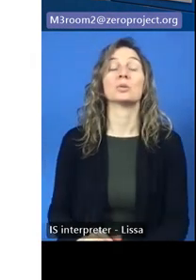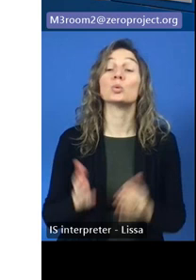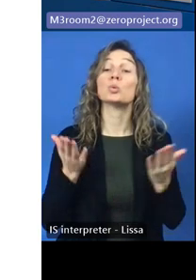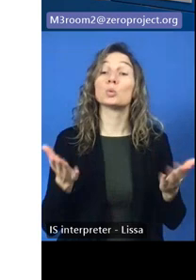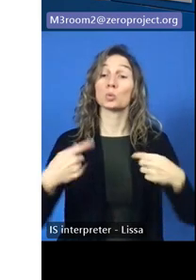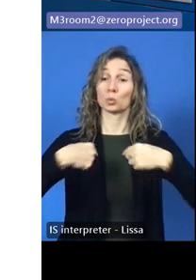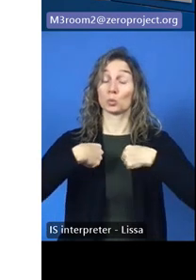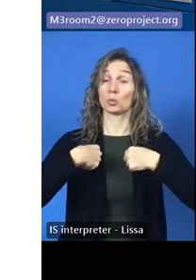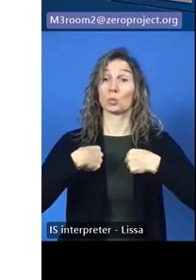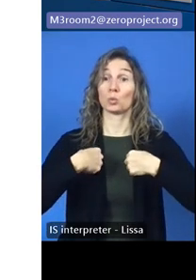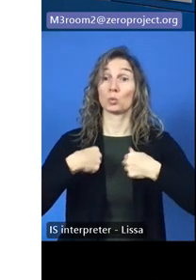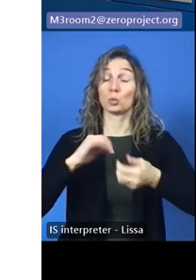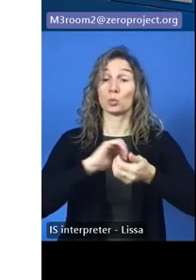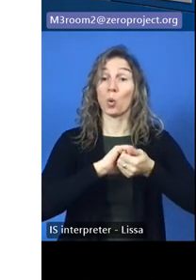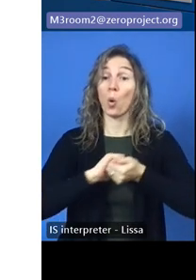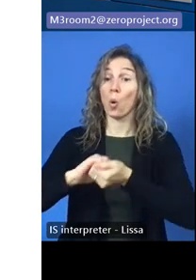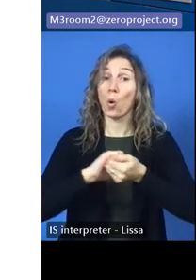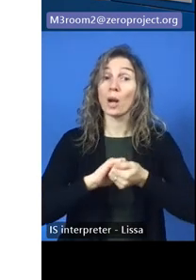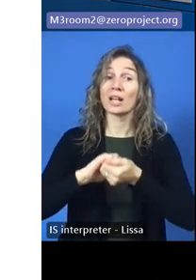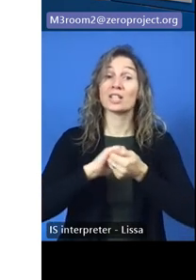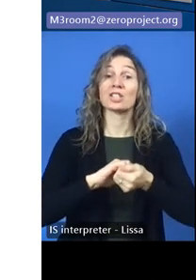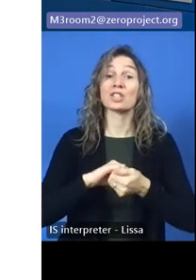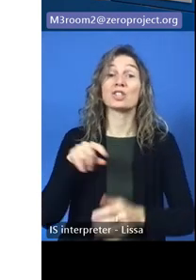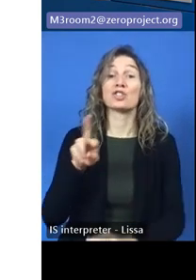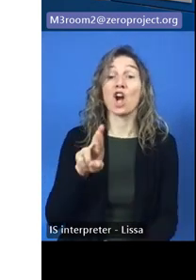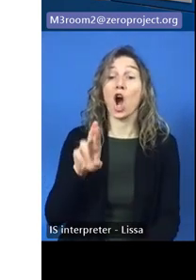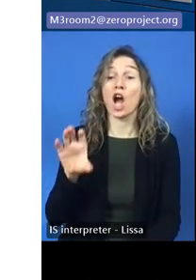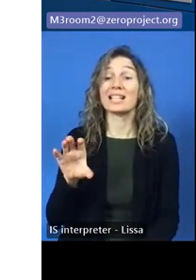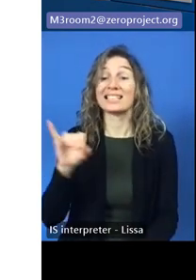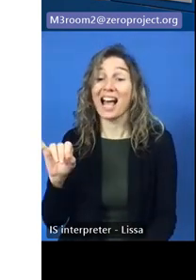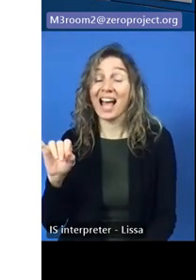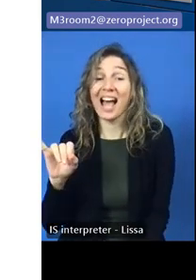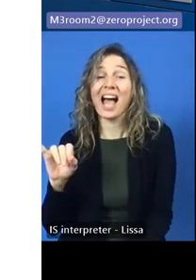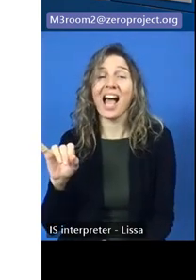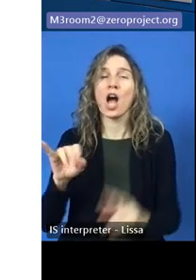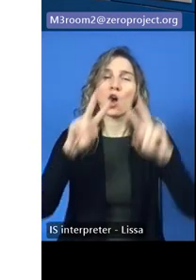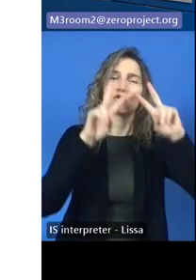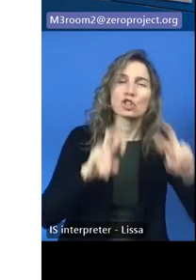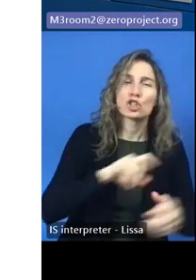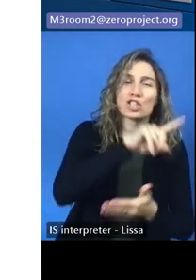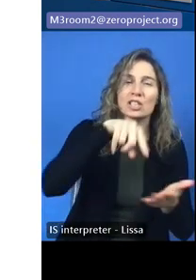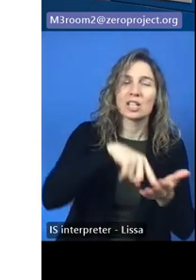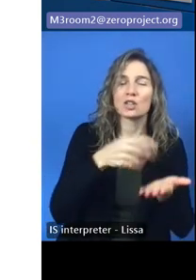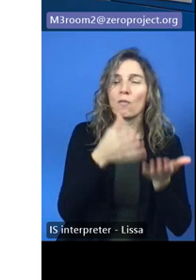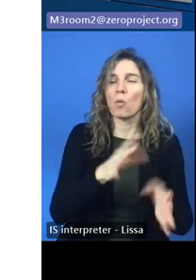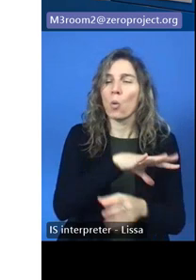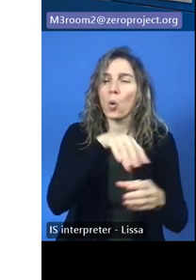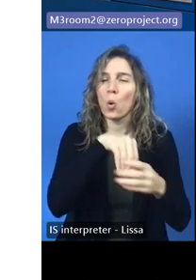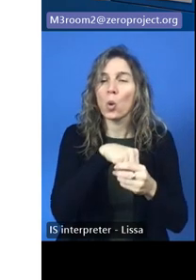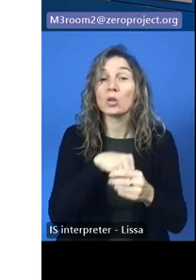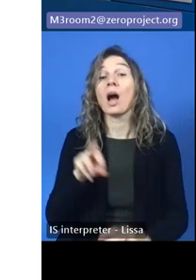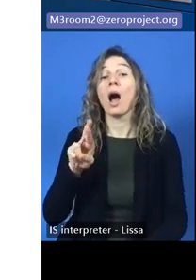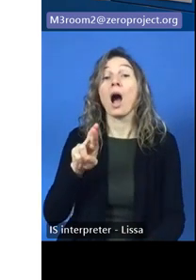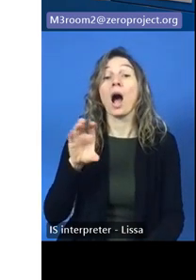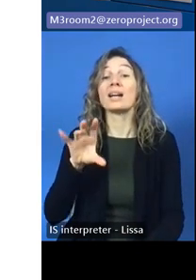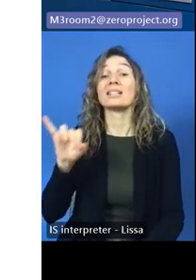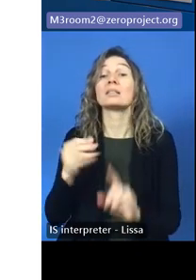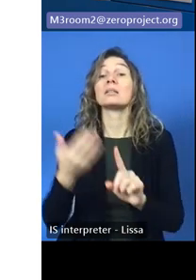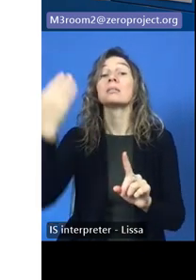am from, a Research Center for Inclusion, or we call RCI. RCI is formerly a Dutch